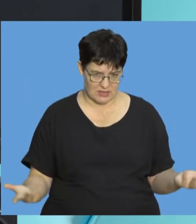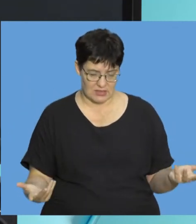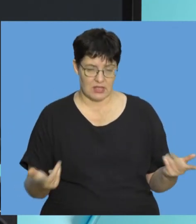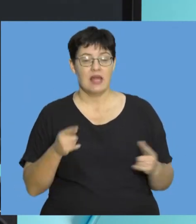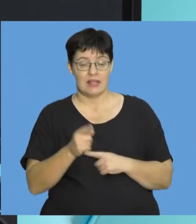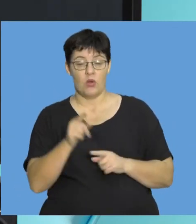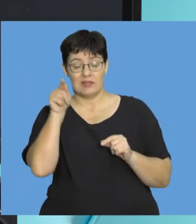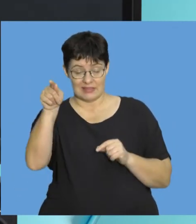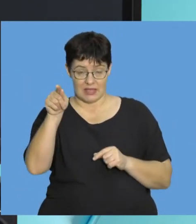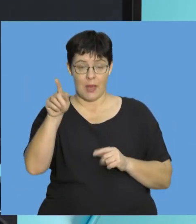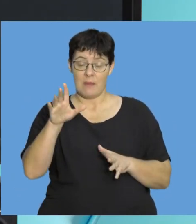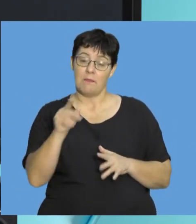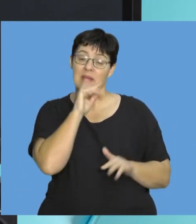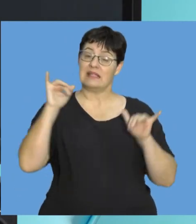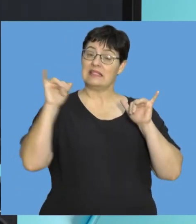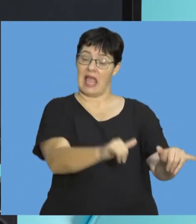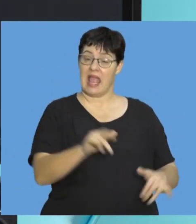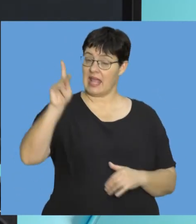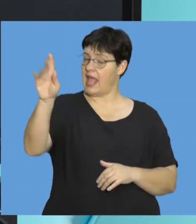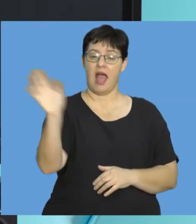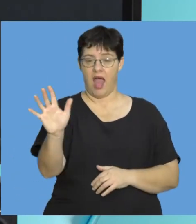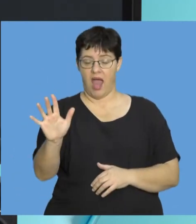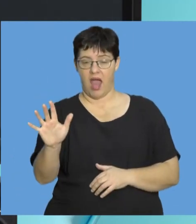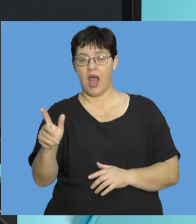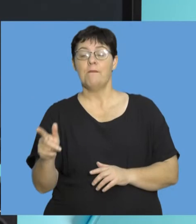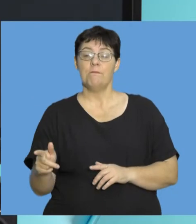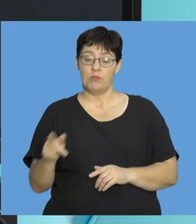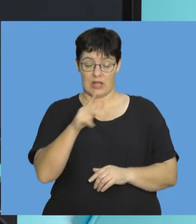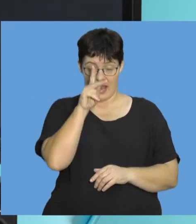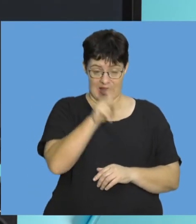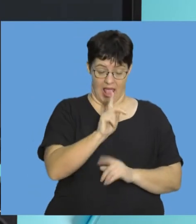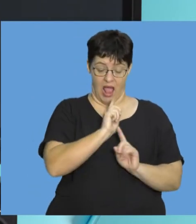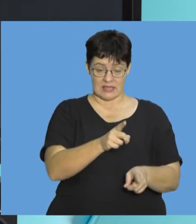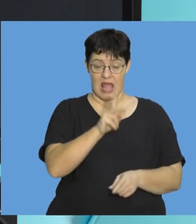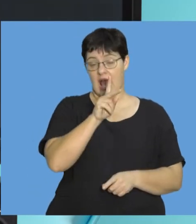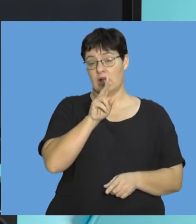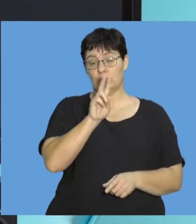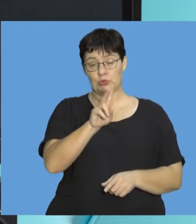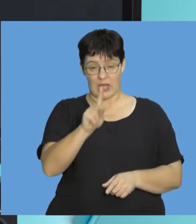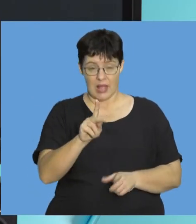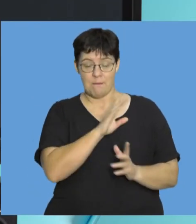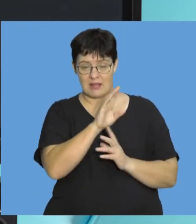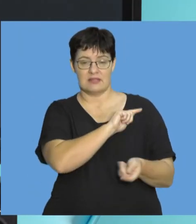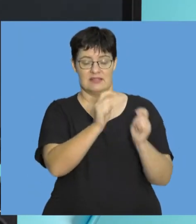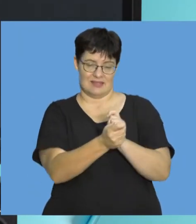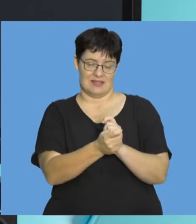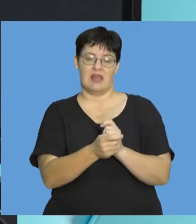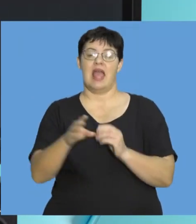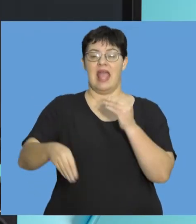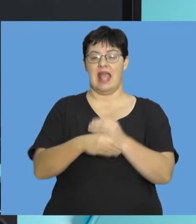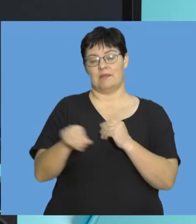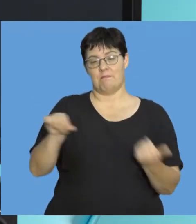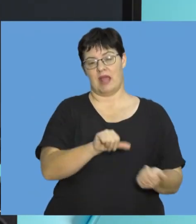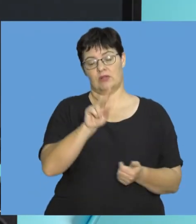as long as at the end you're going to substitute it back into what it was originally before you then